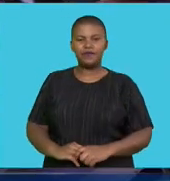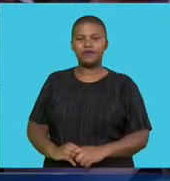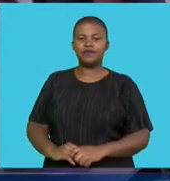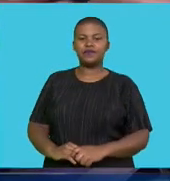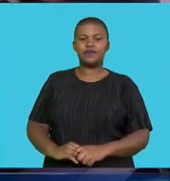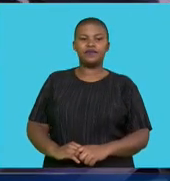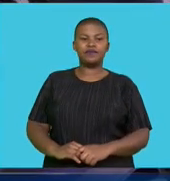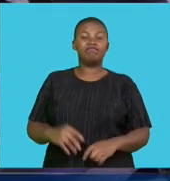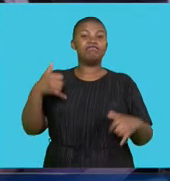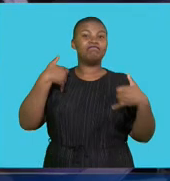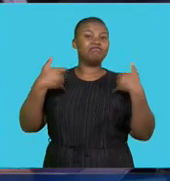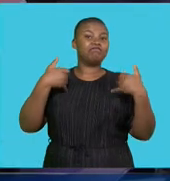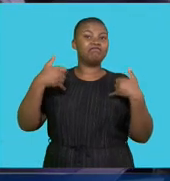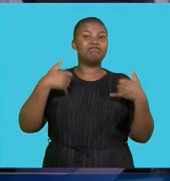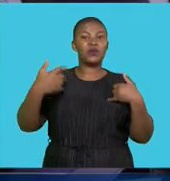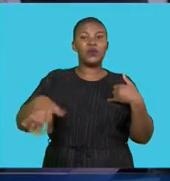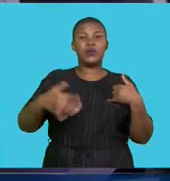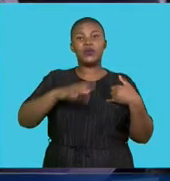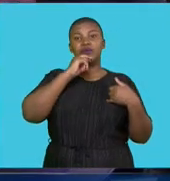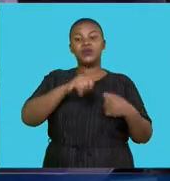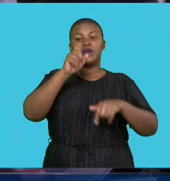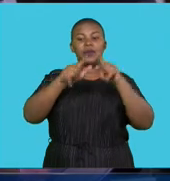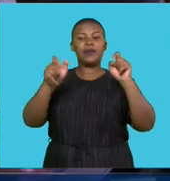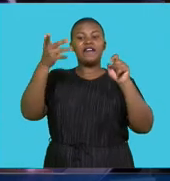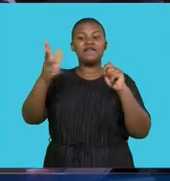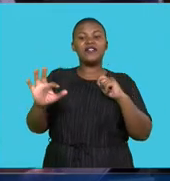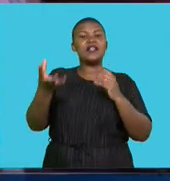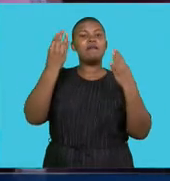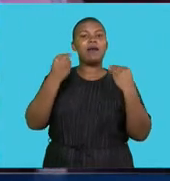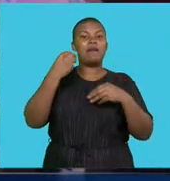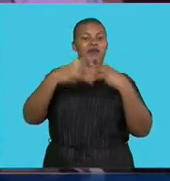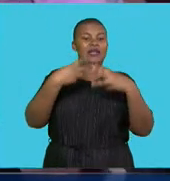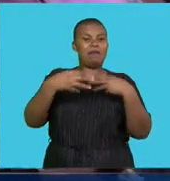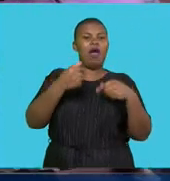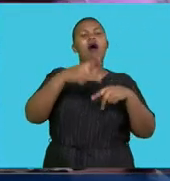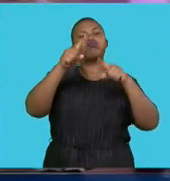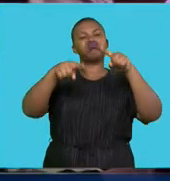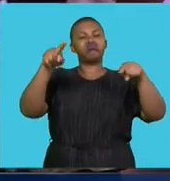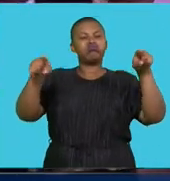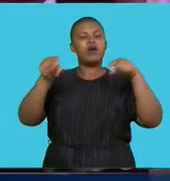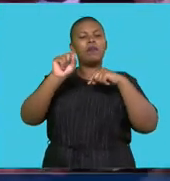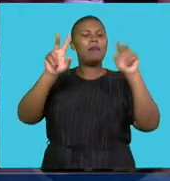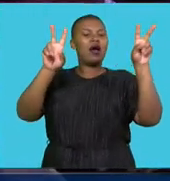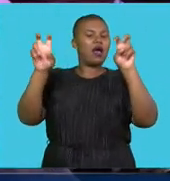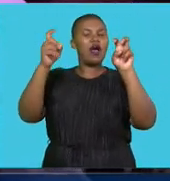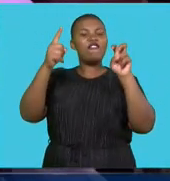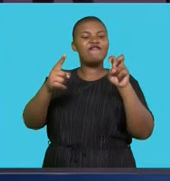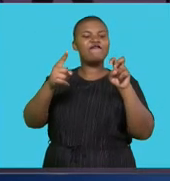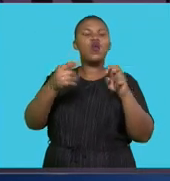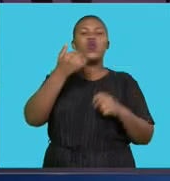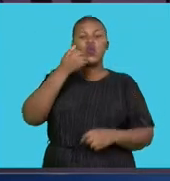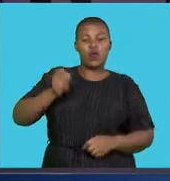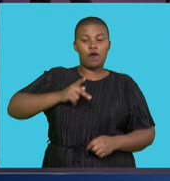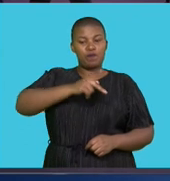Inja Bulo, ibipa lo emesho eni gula abo abad oge lo emsevenzi ine asugene ngapante go shelo lga hulumeni westfunda azwe